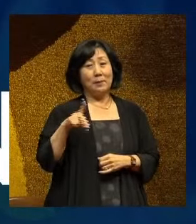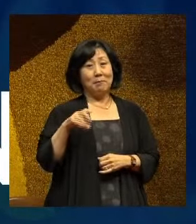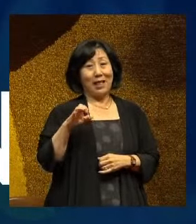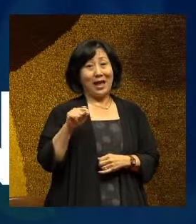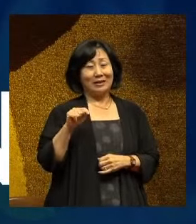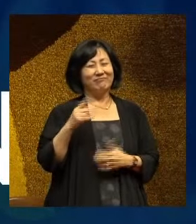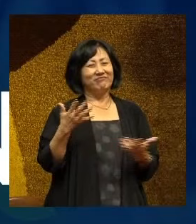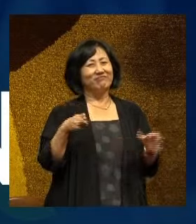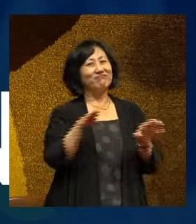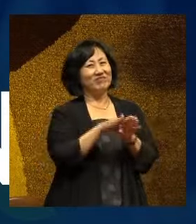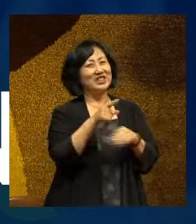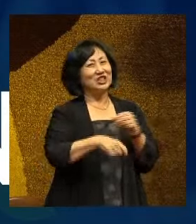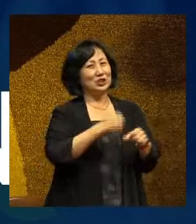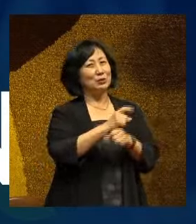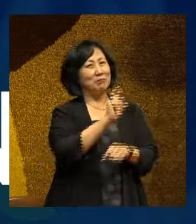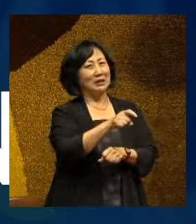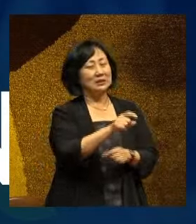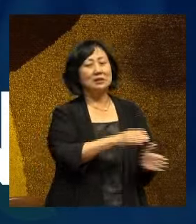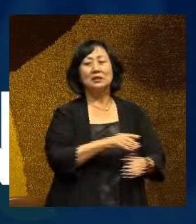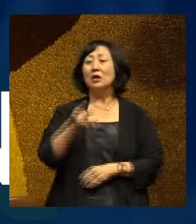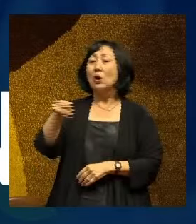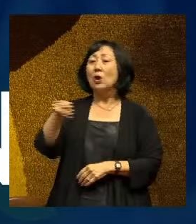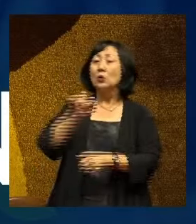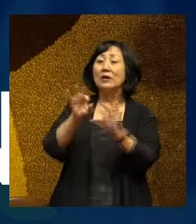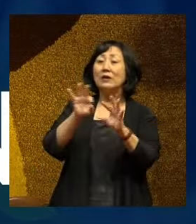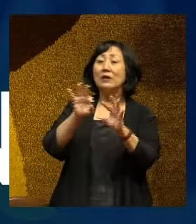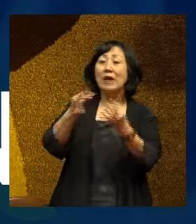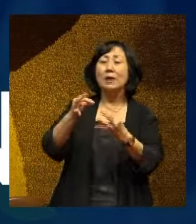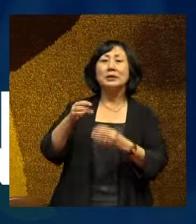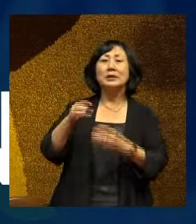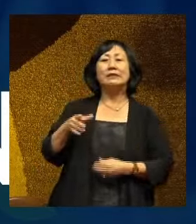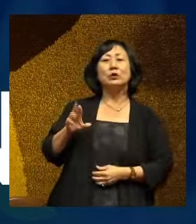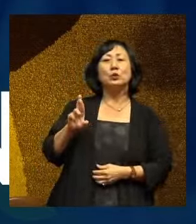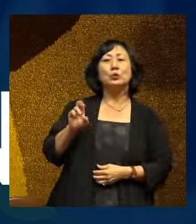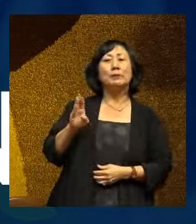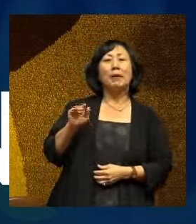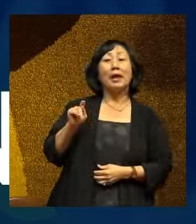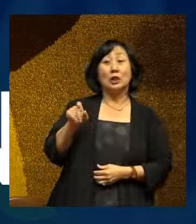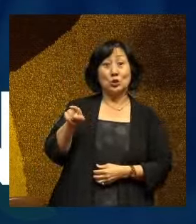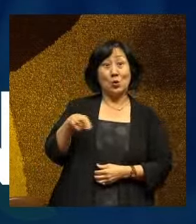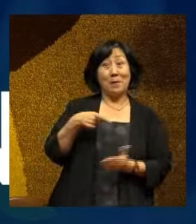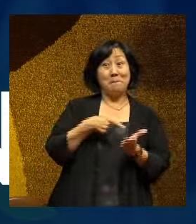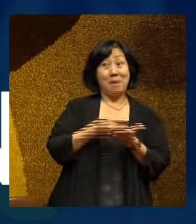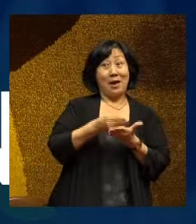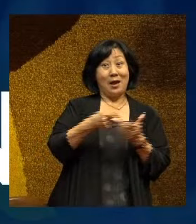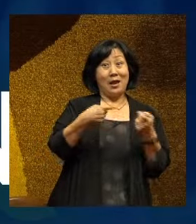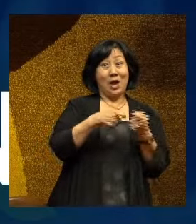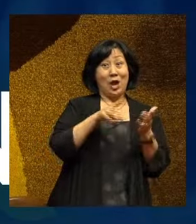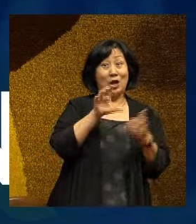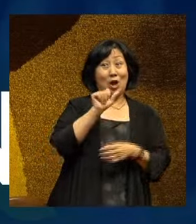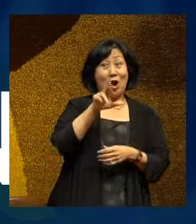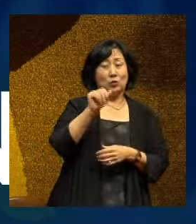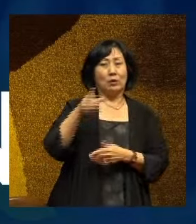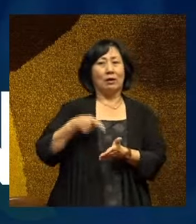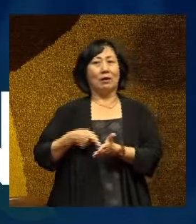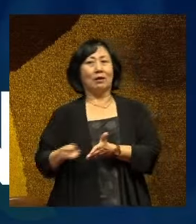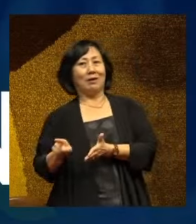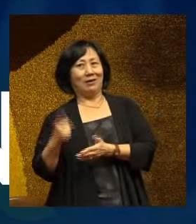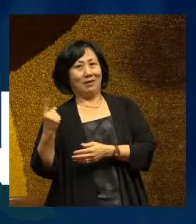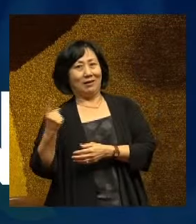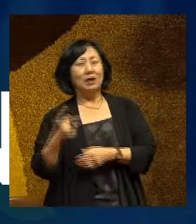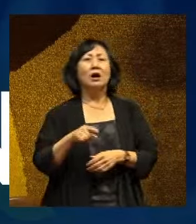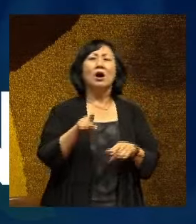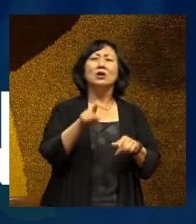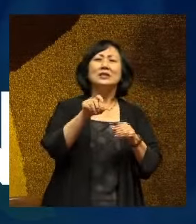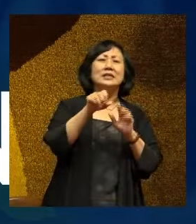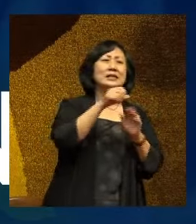establish a rebate for working families to buy electric cars, expand the state-to-farm program to support local